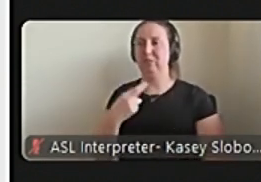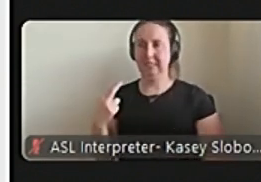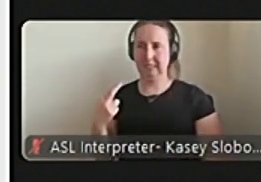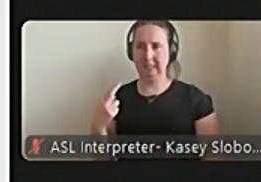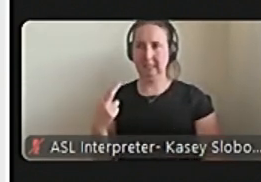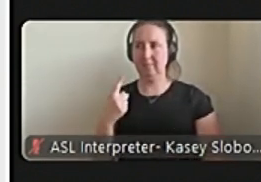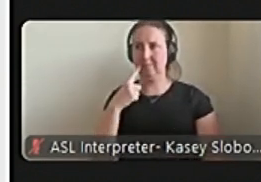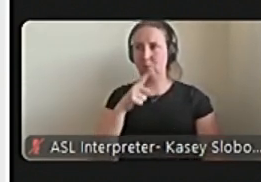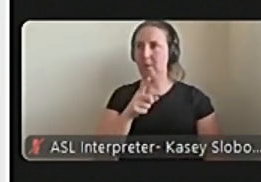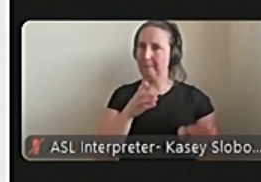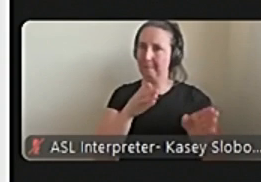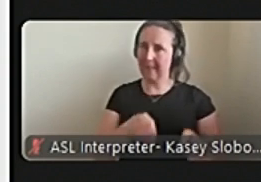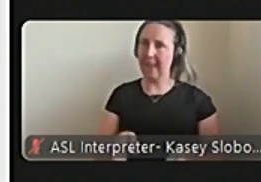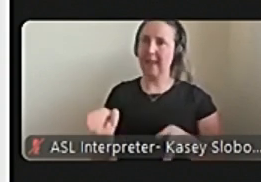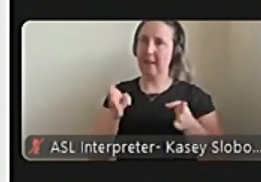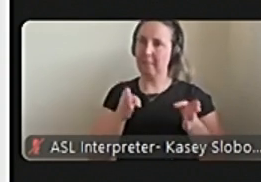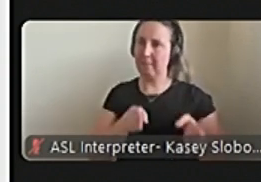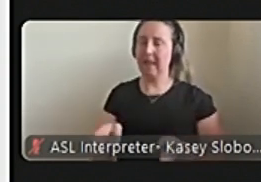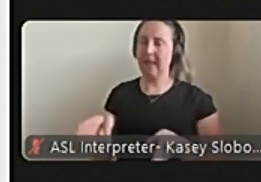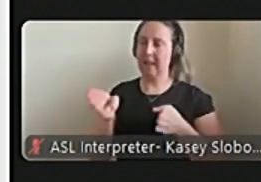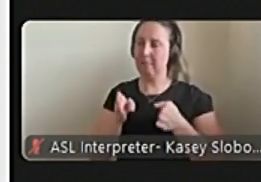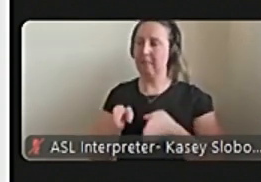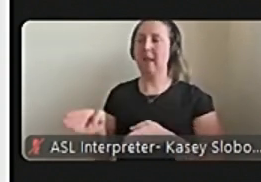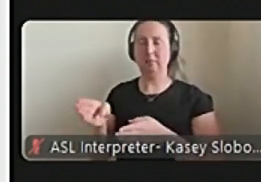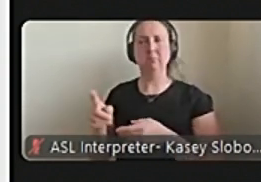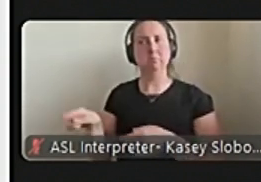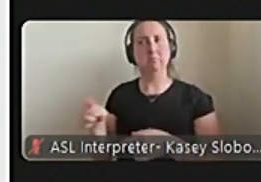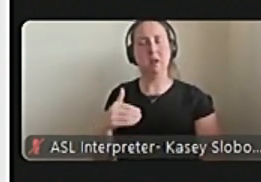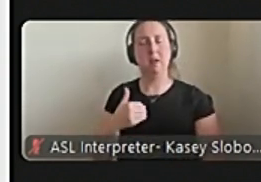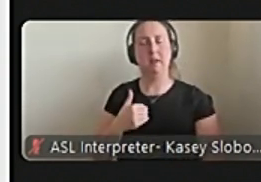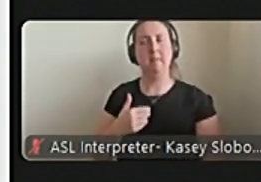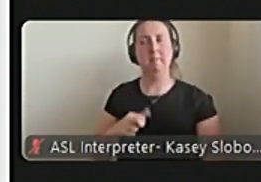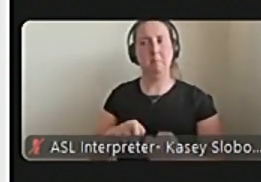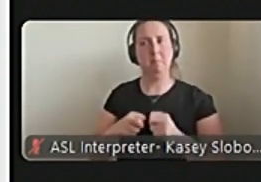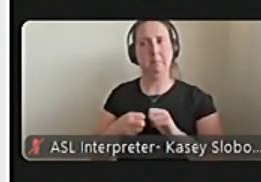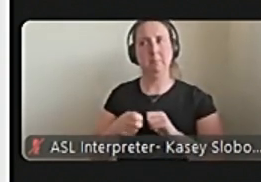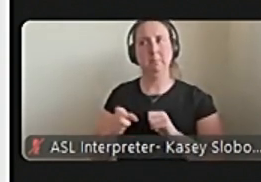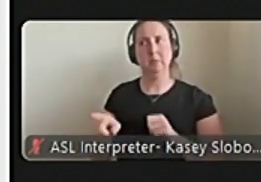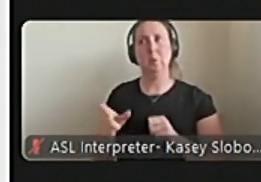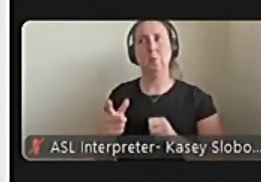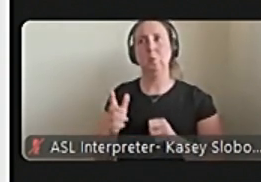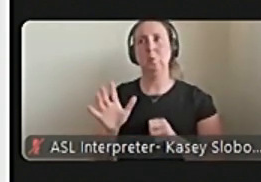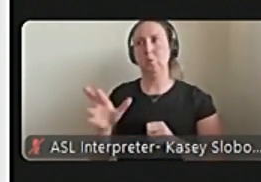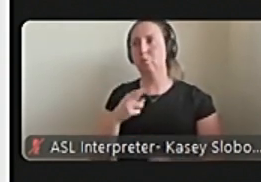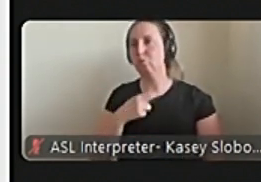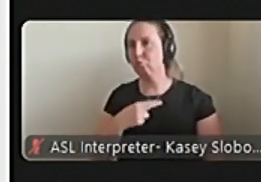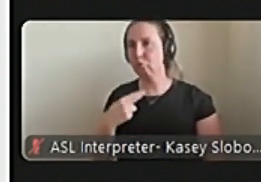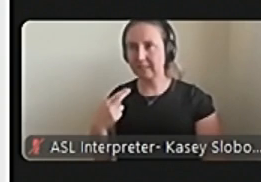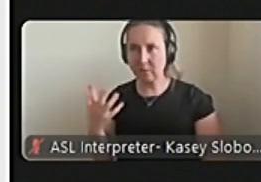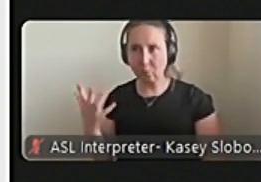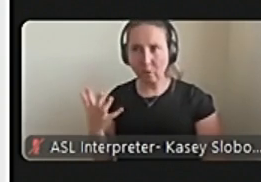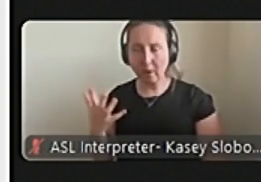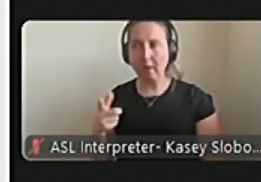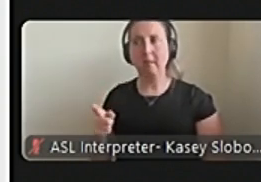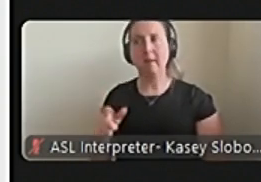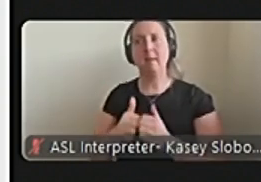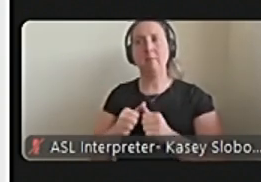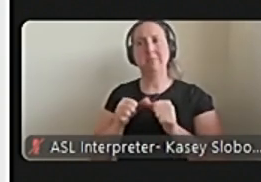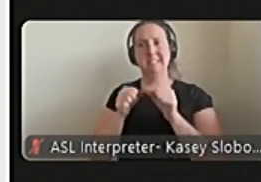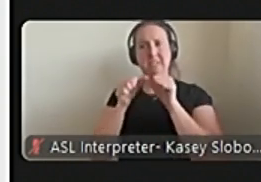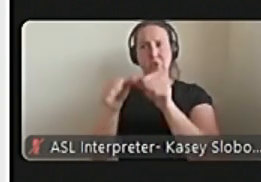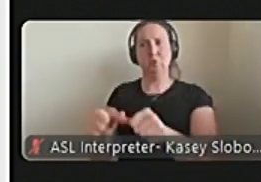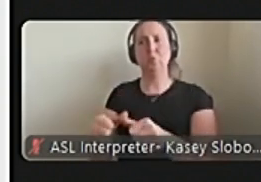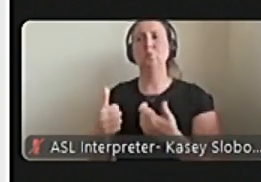executive functioning are going to be impaired. And to be able to say, what are your risks and liability of continuing in that profession? Or when is it time to